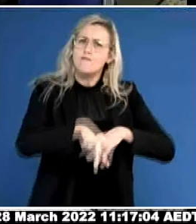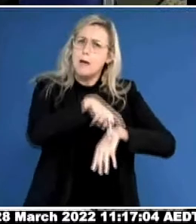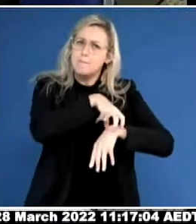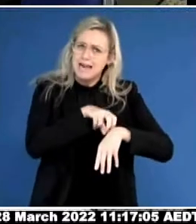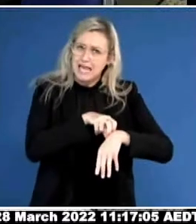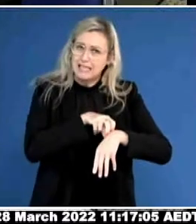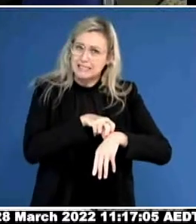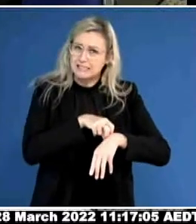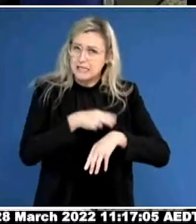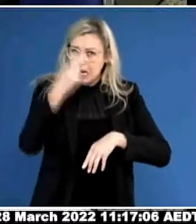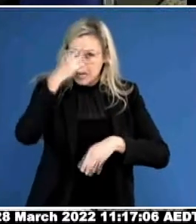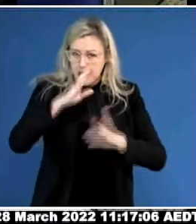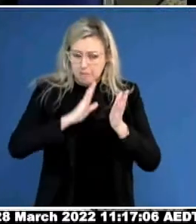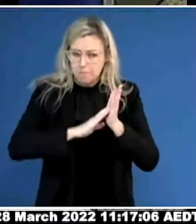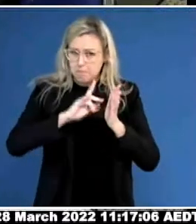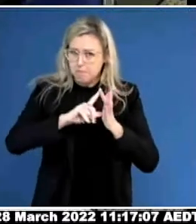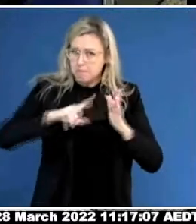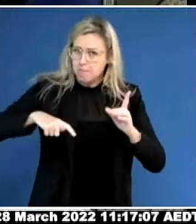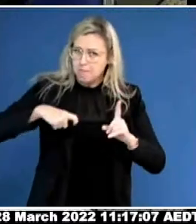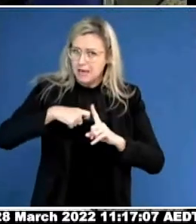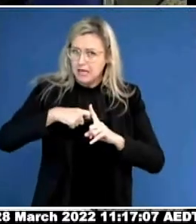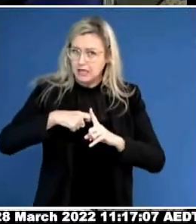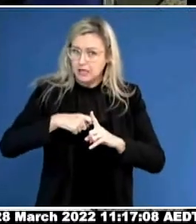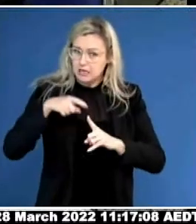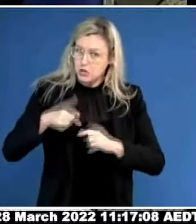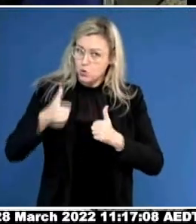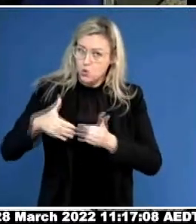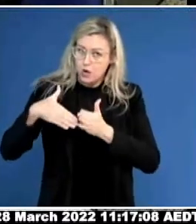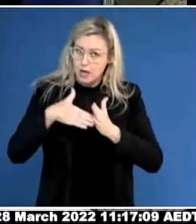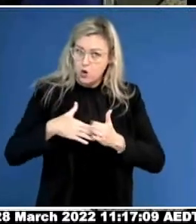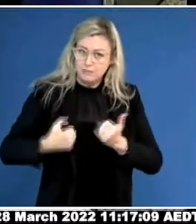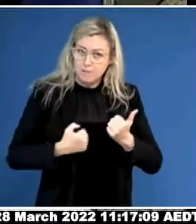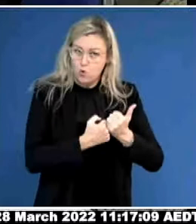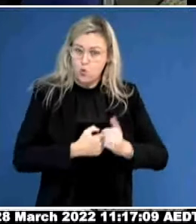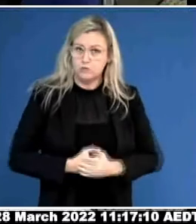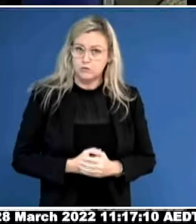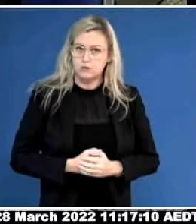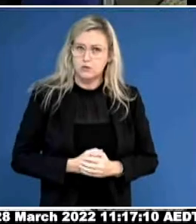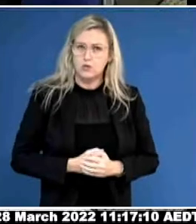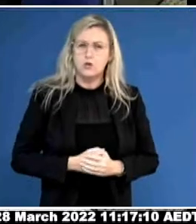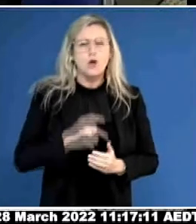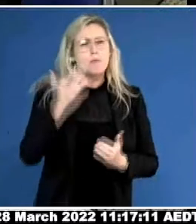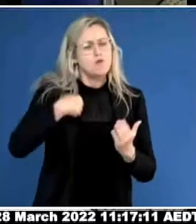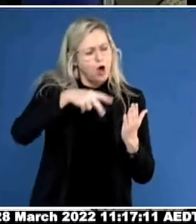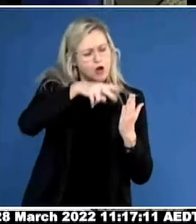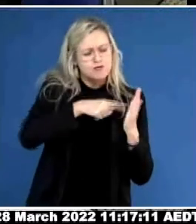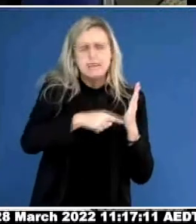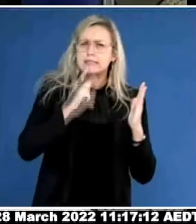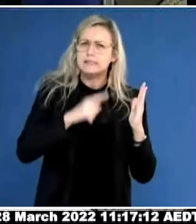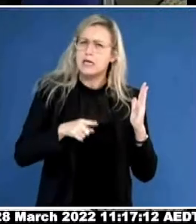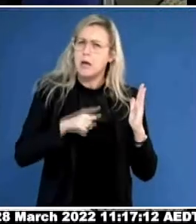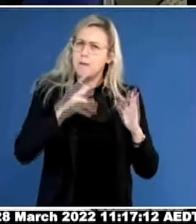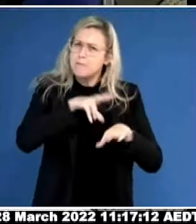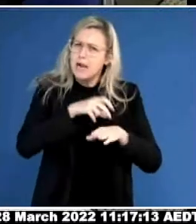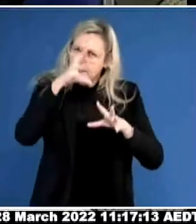Now, when you said in your statement that he believed you and he did a good job, can you tell the Royal